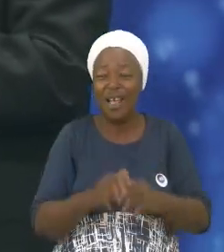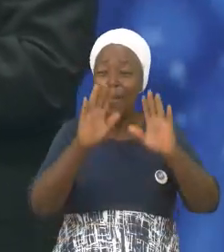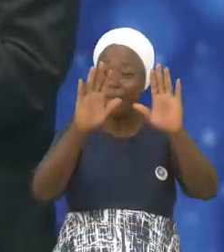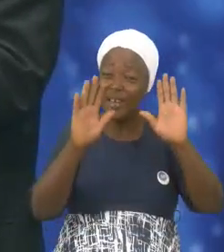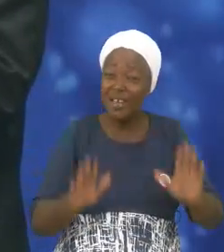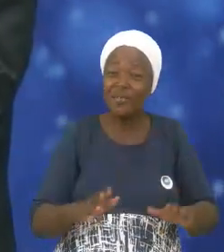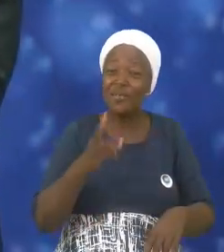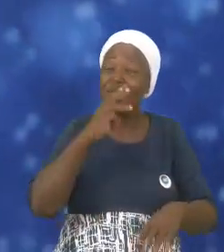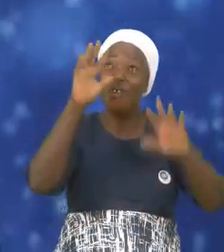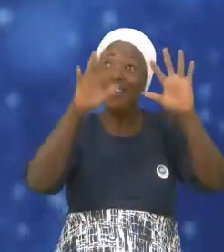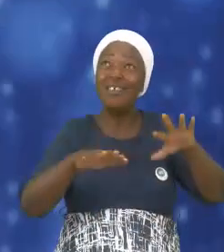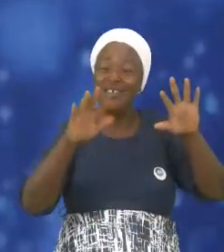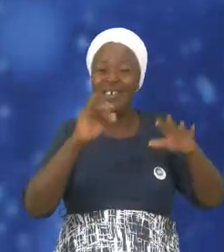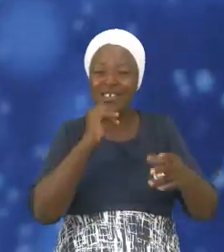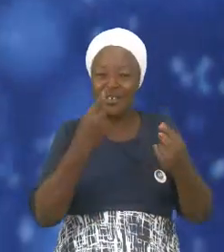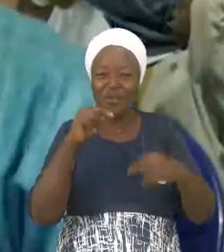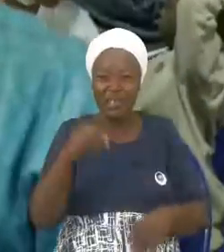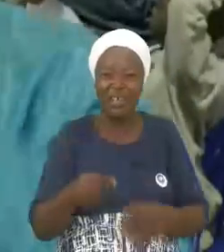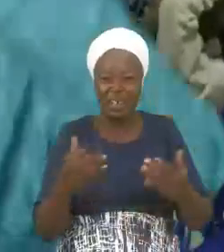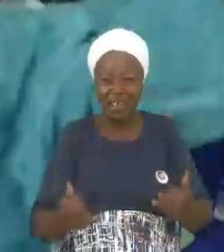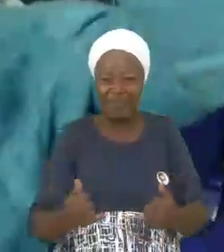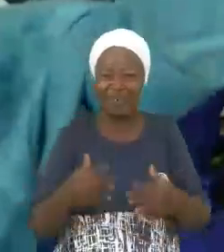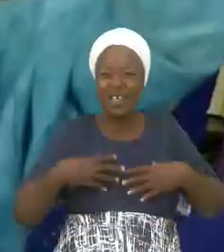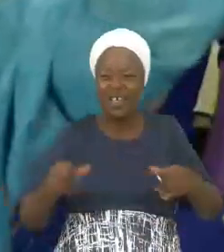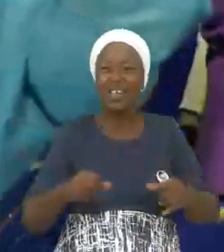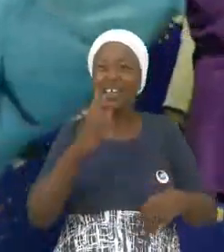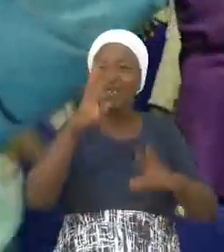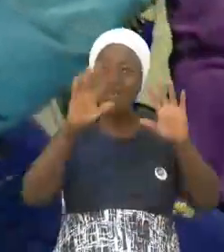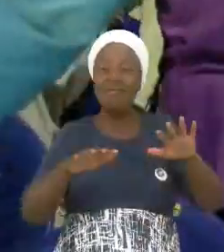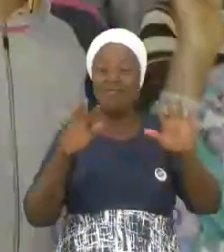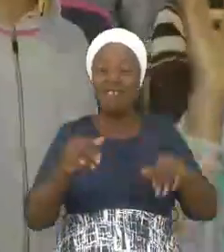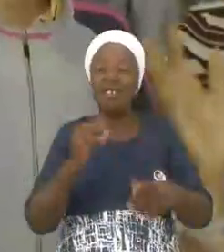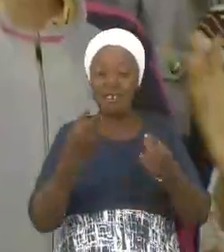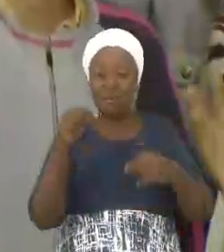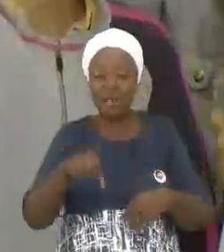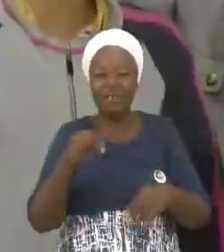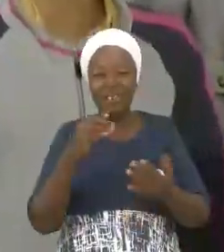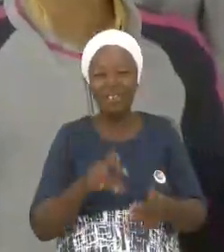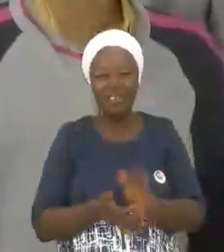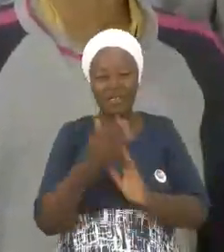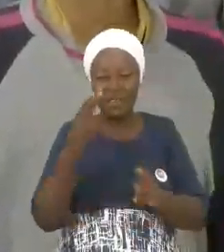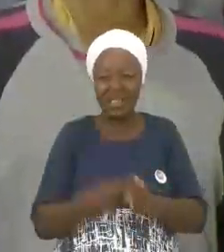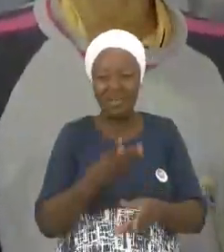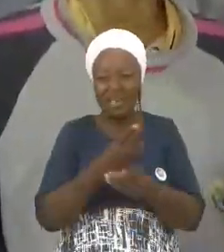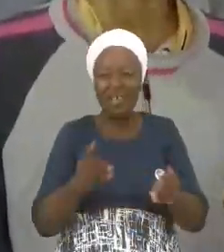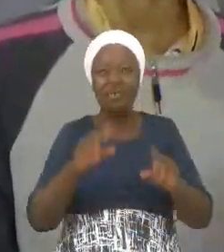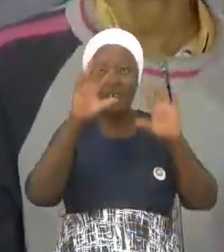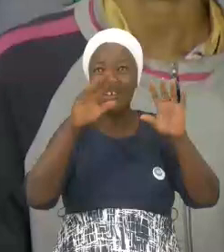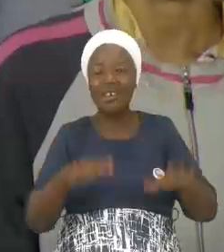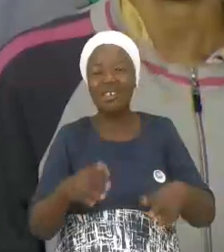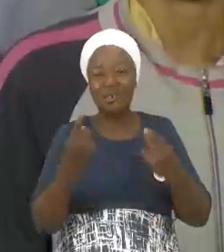rain. Yeah. Healing rain. Yeah. Deliverance rain. Yeah. And so